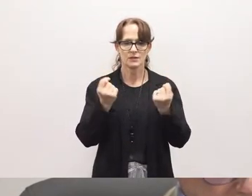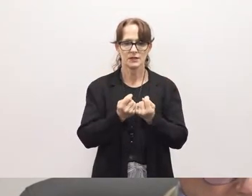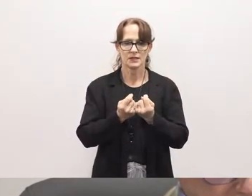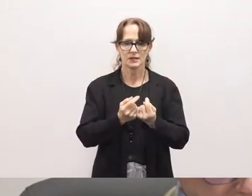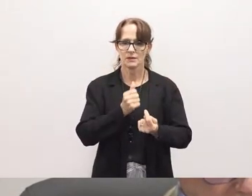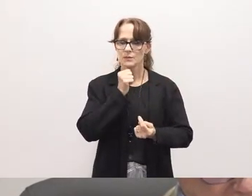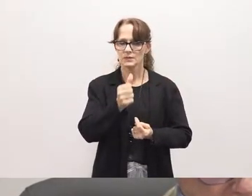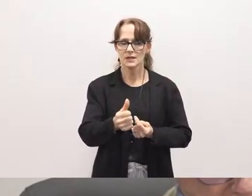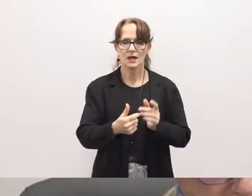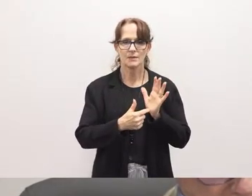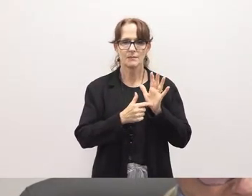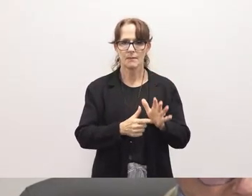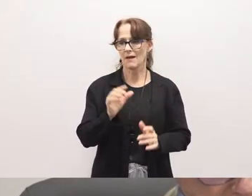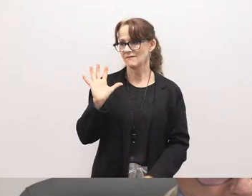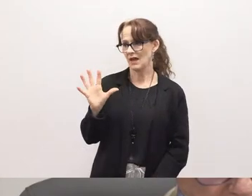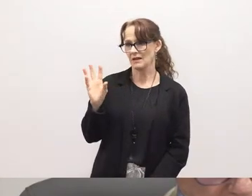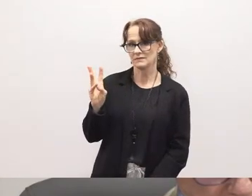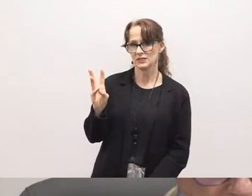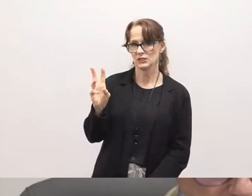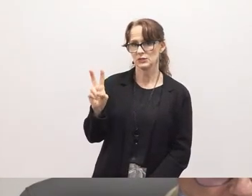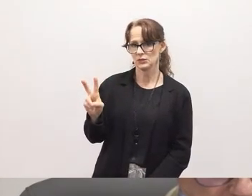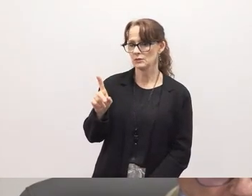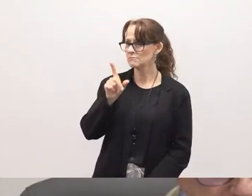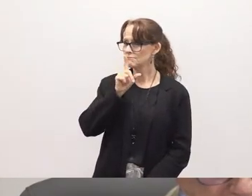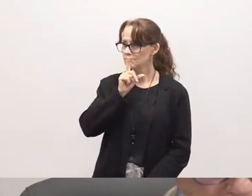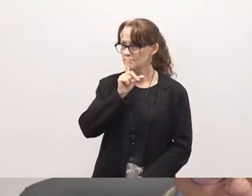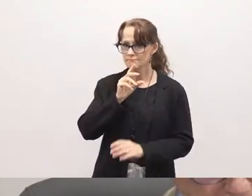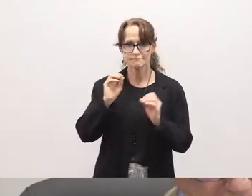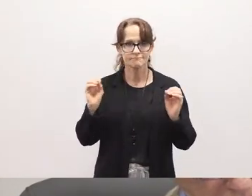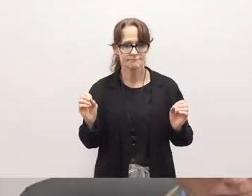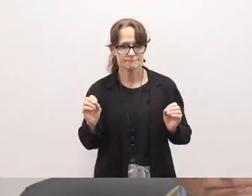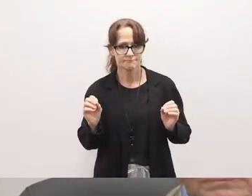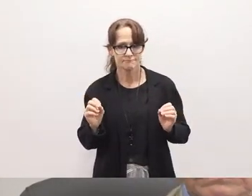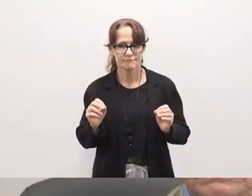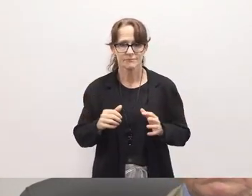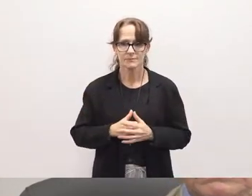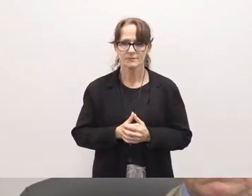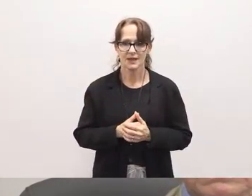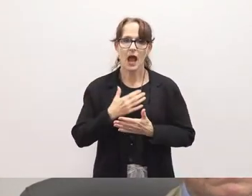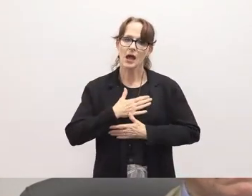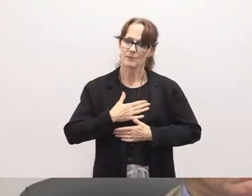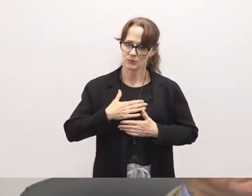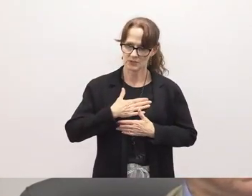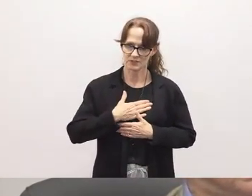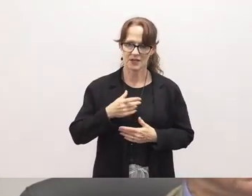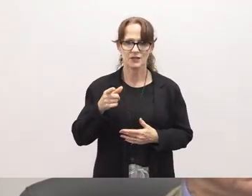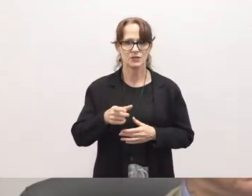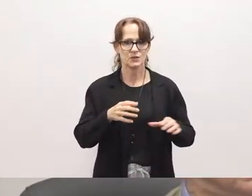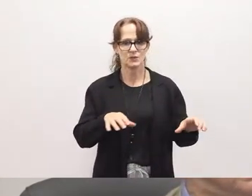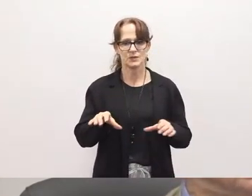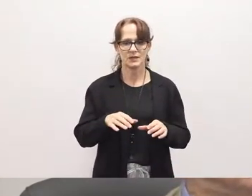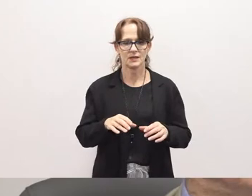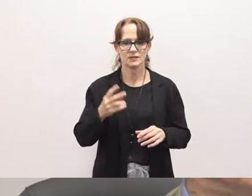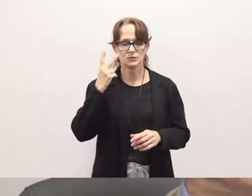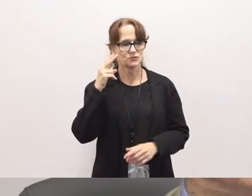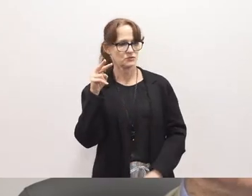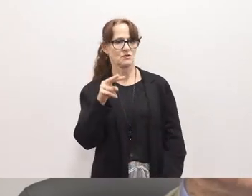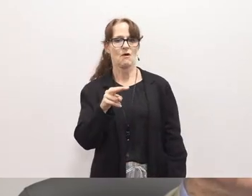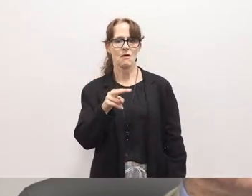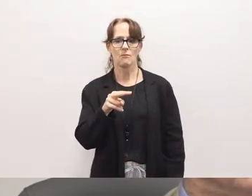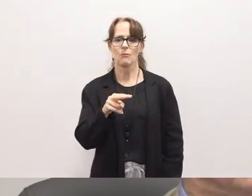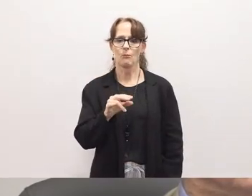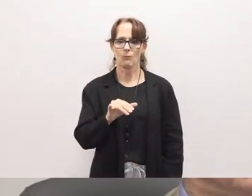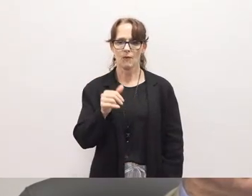the 562. And here's something that I really appreciated that you did. You saw that